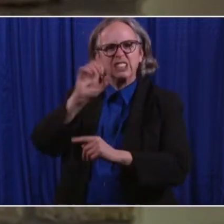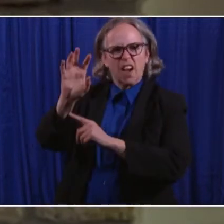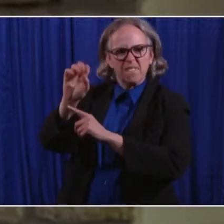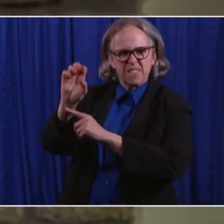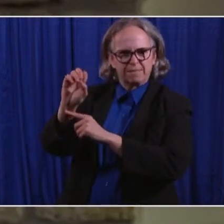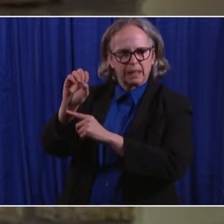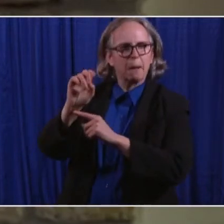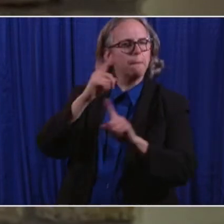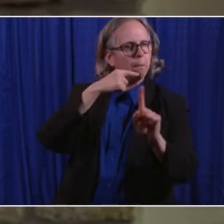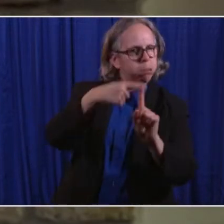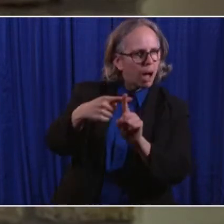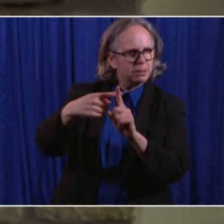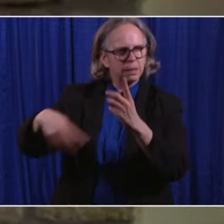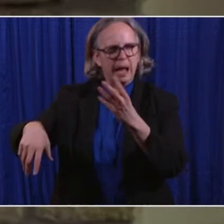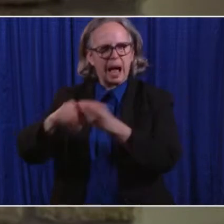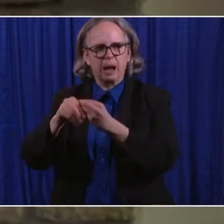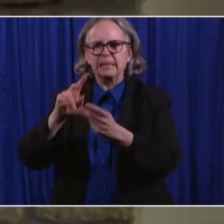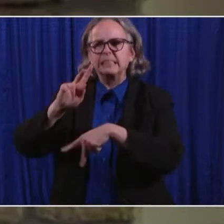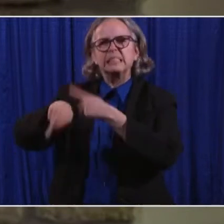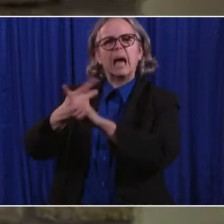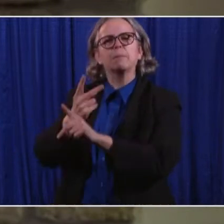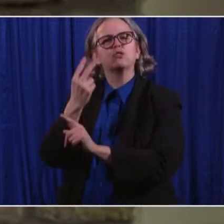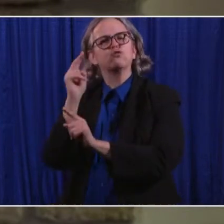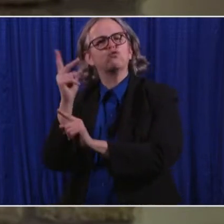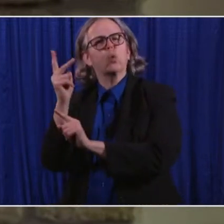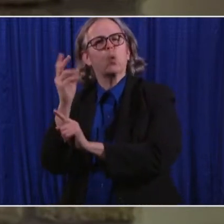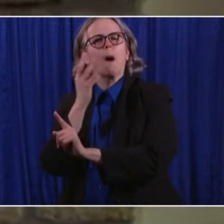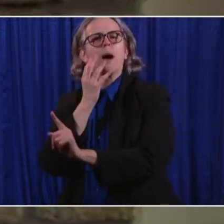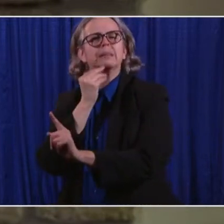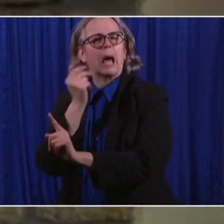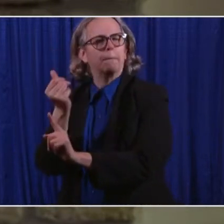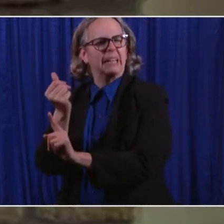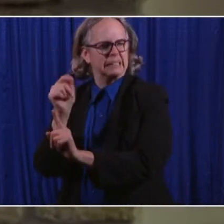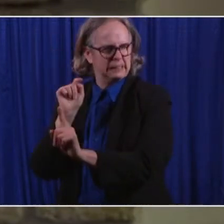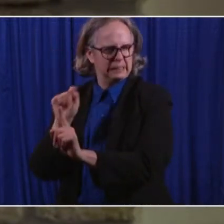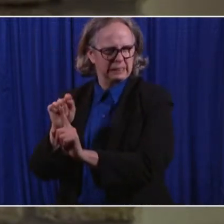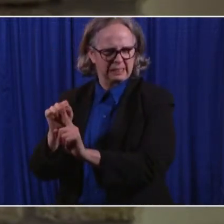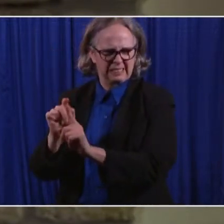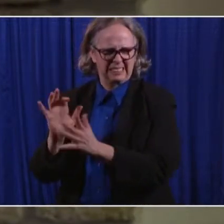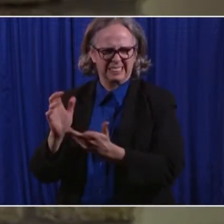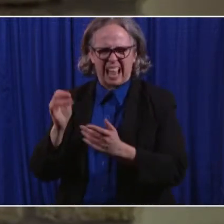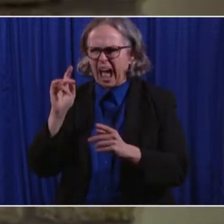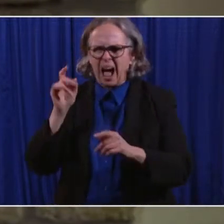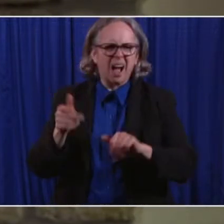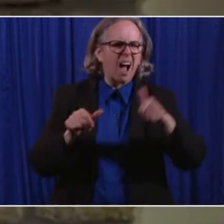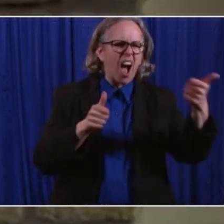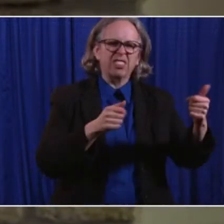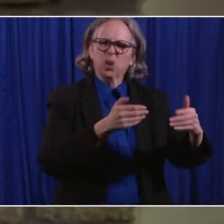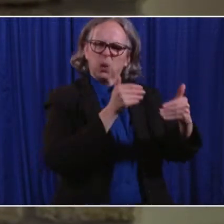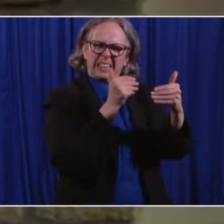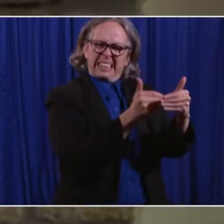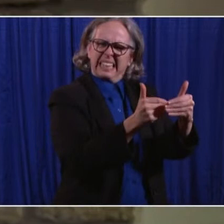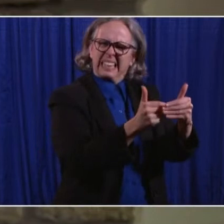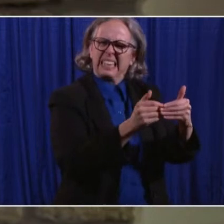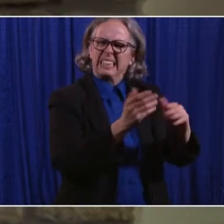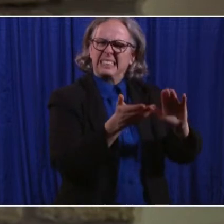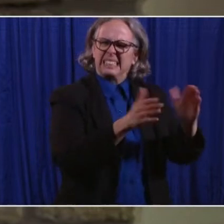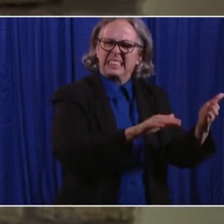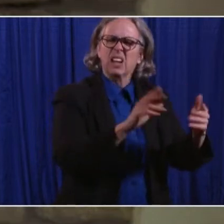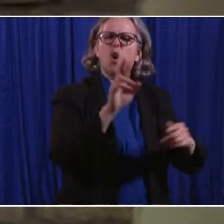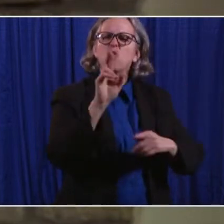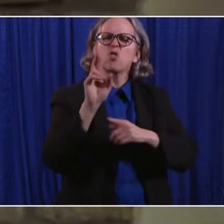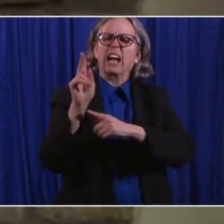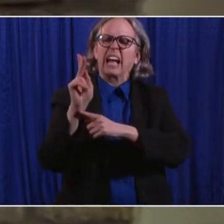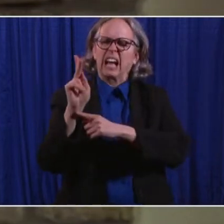with type 2 diabetes, end-stage renal disease, and that